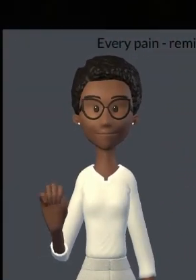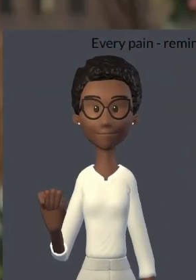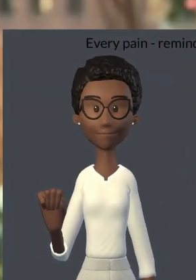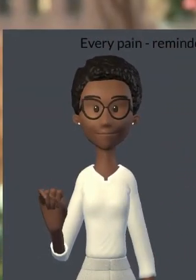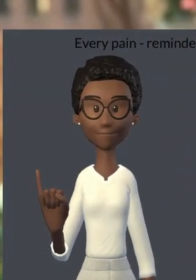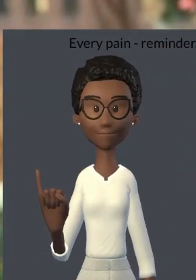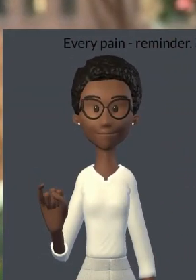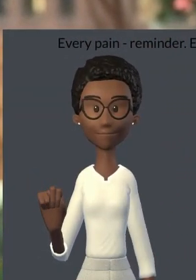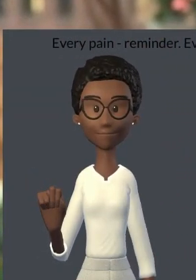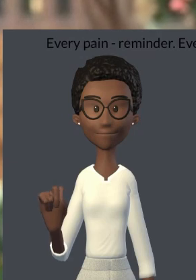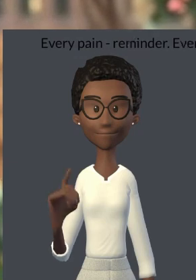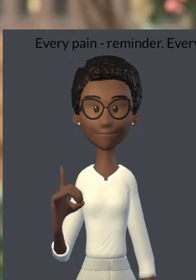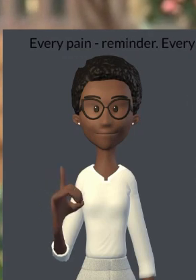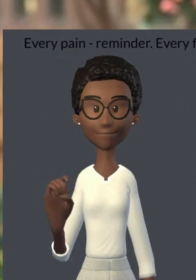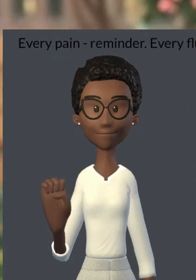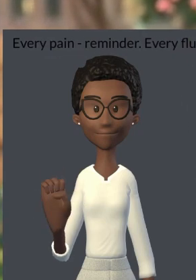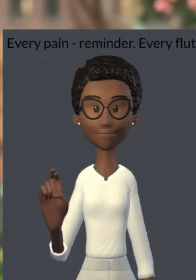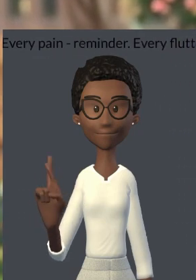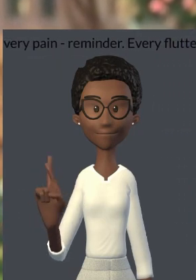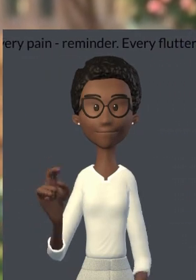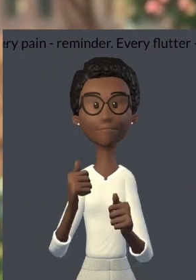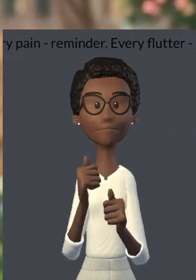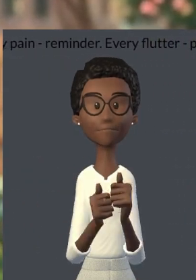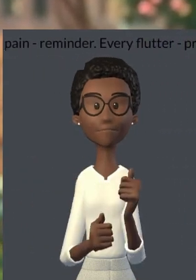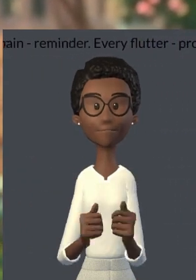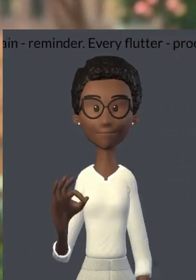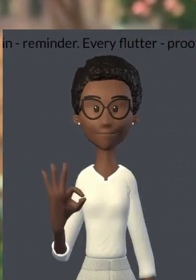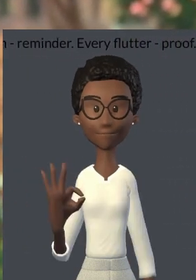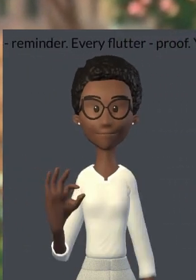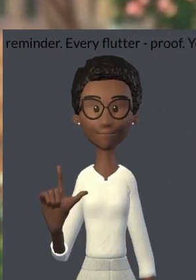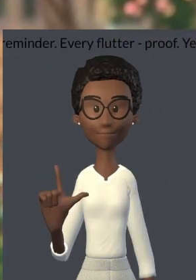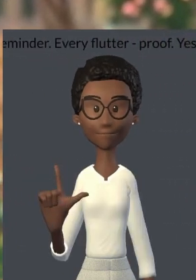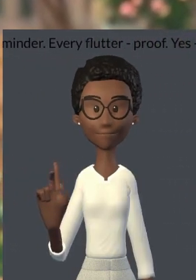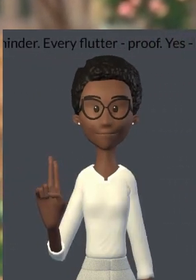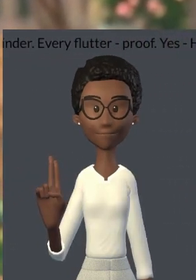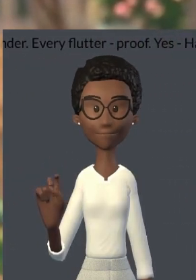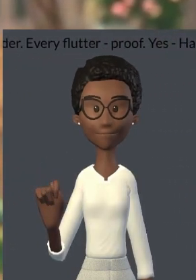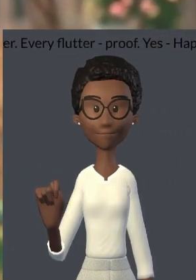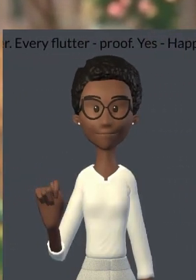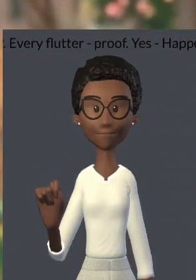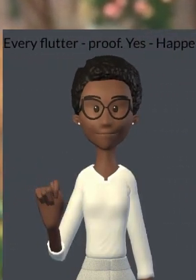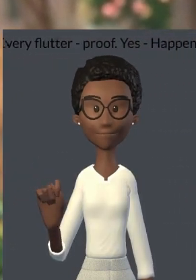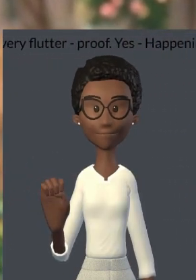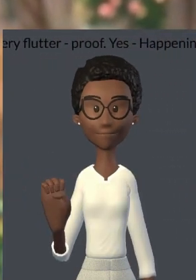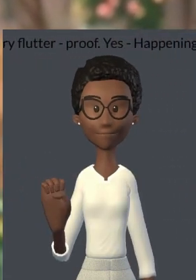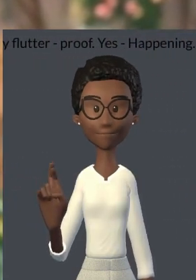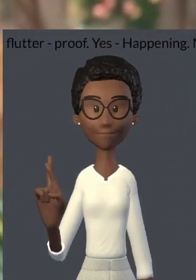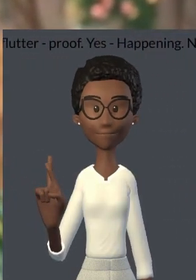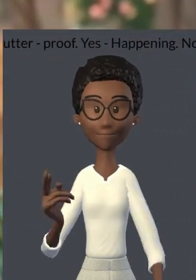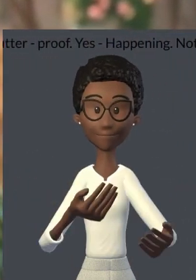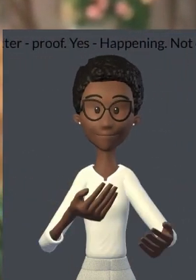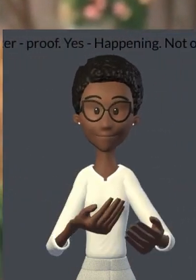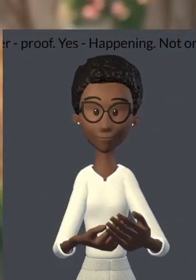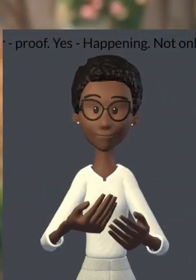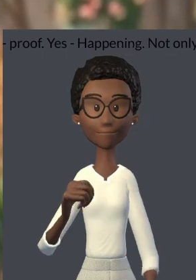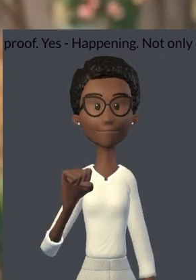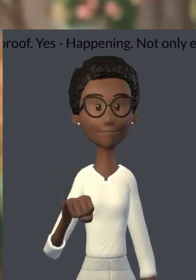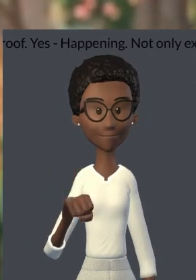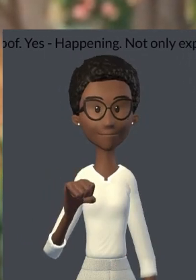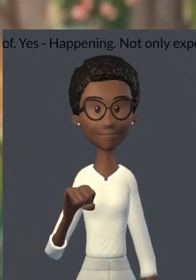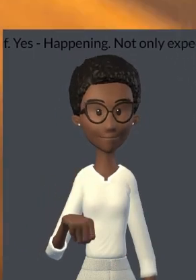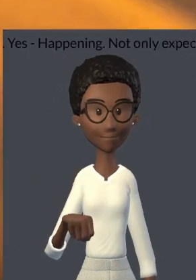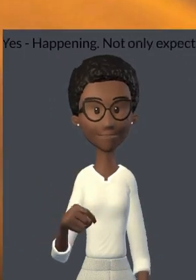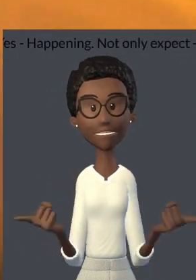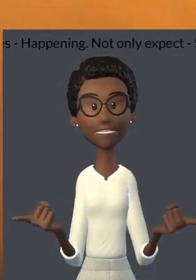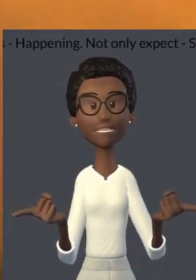stretch, every flutter, it was happening. She wasn't just expecting, she was transforming. And